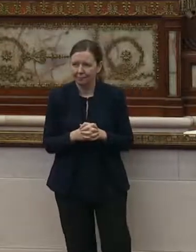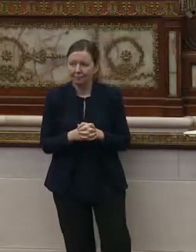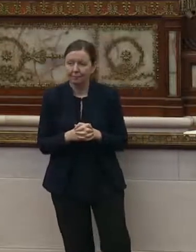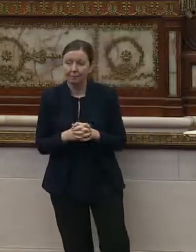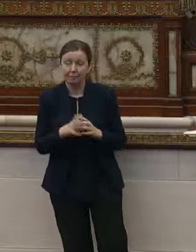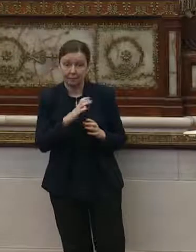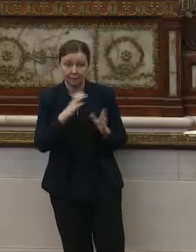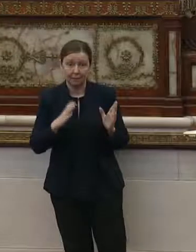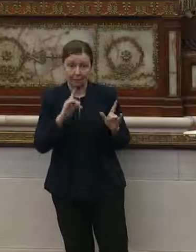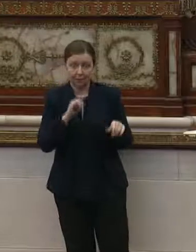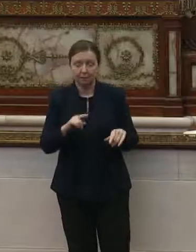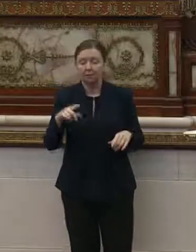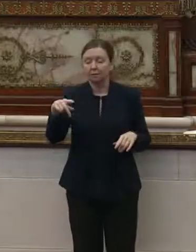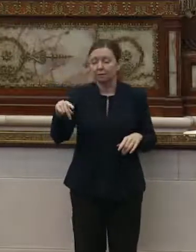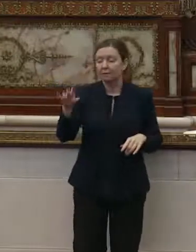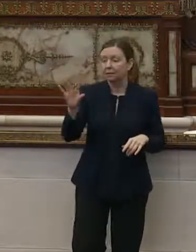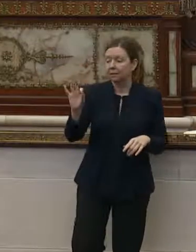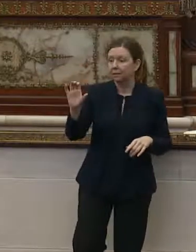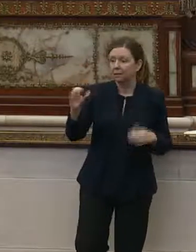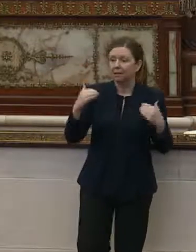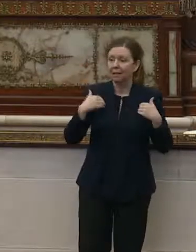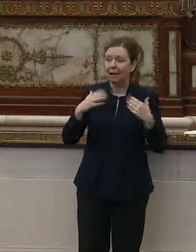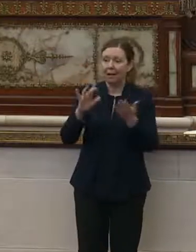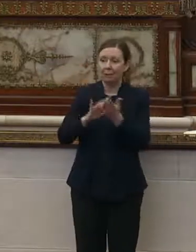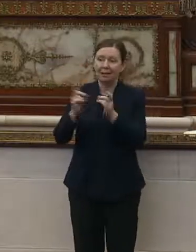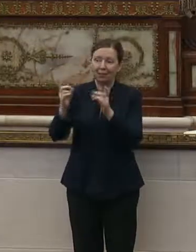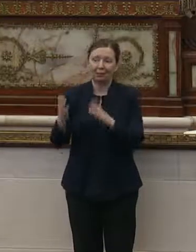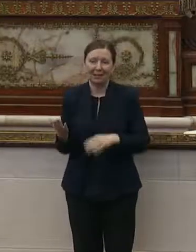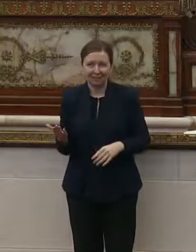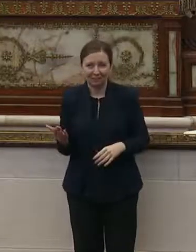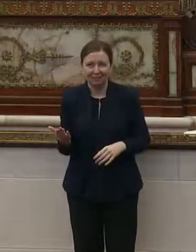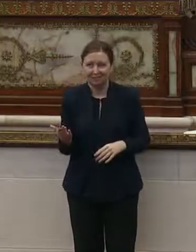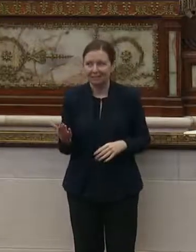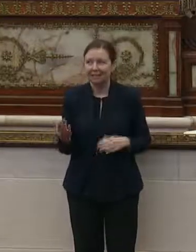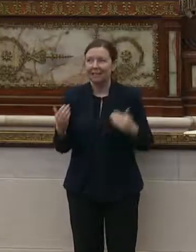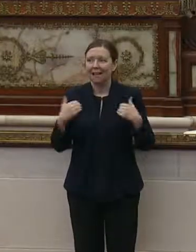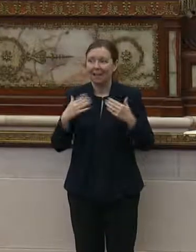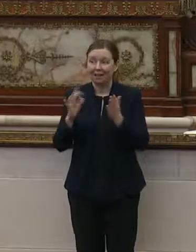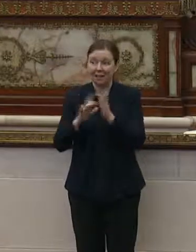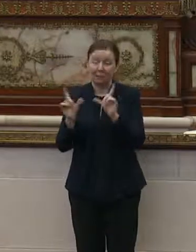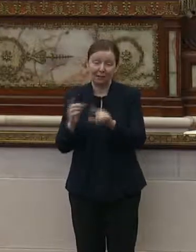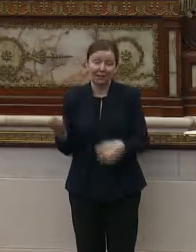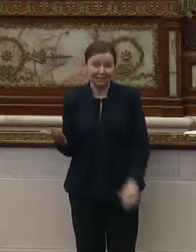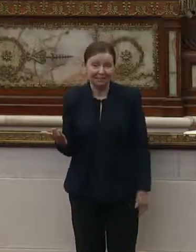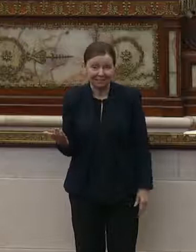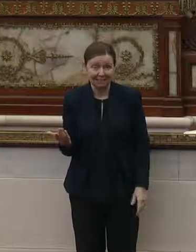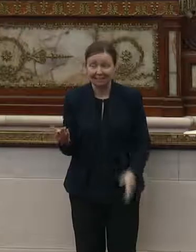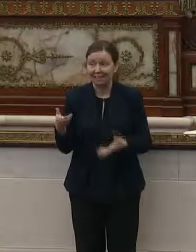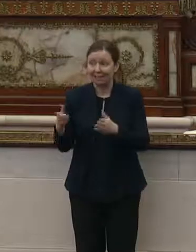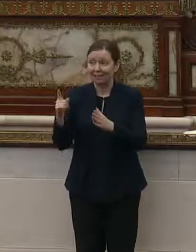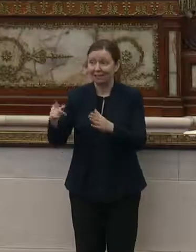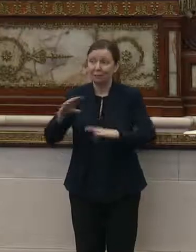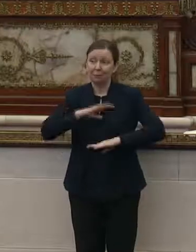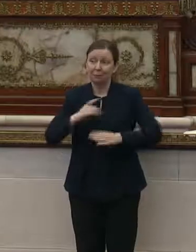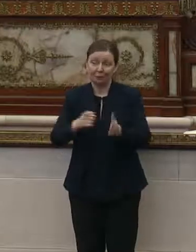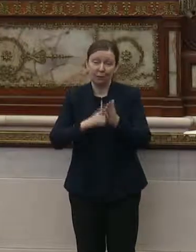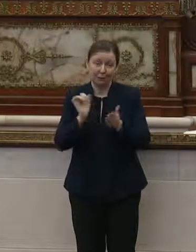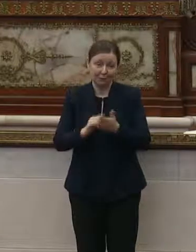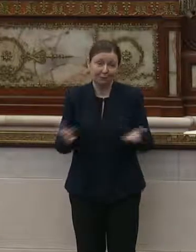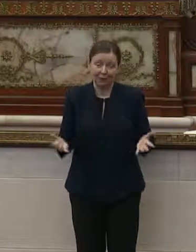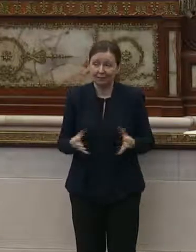Commissioner? So Philly Fighting COVID had a medical director, and they had medical licenses that enabled them to meet the requirements of